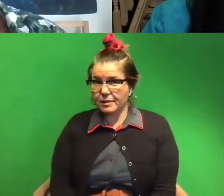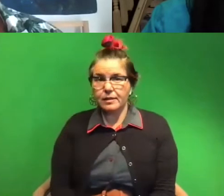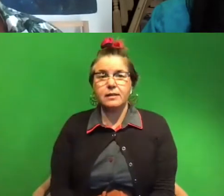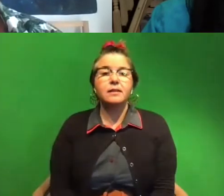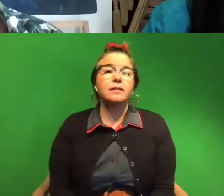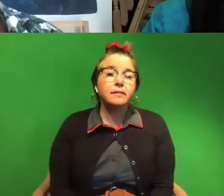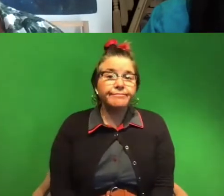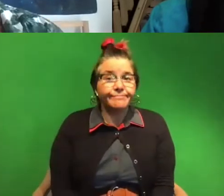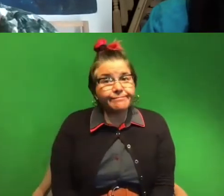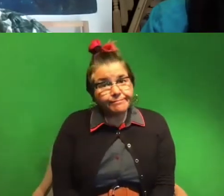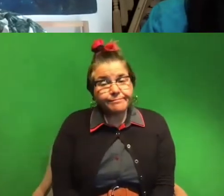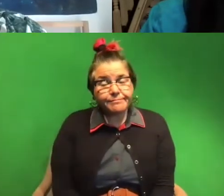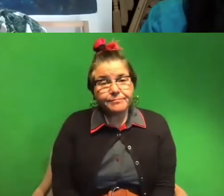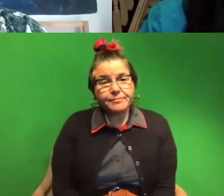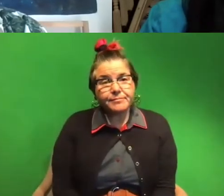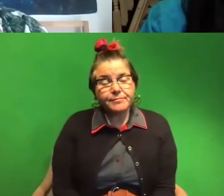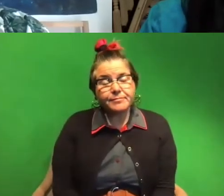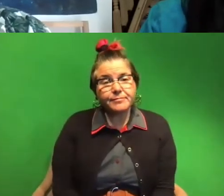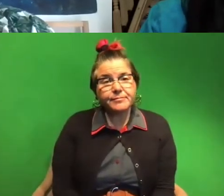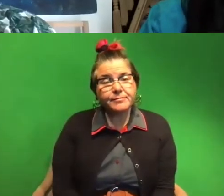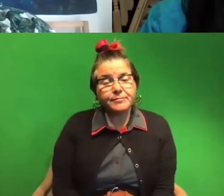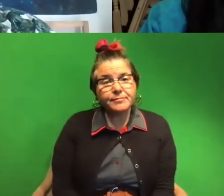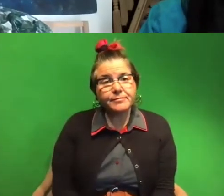Yeah, I mean,